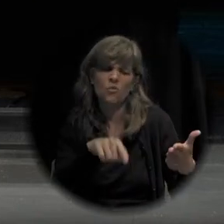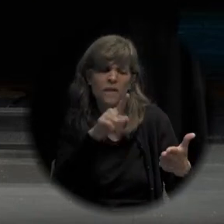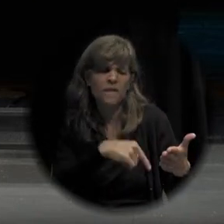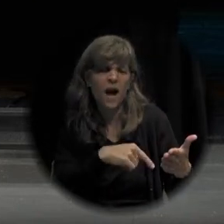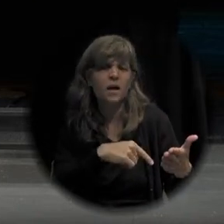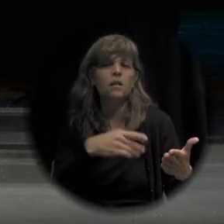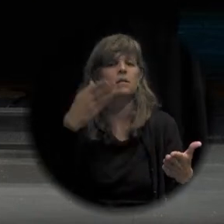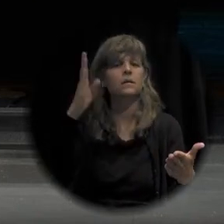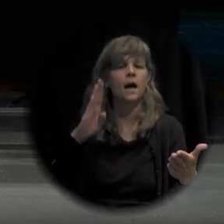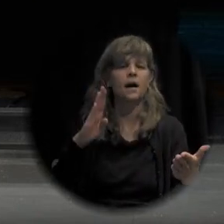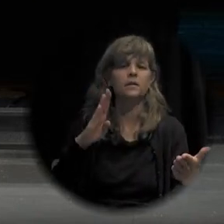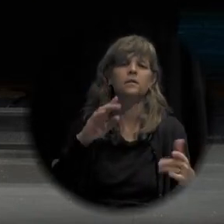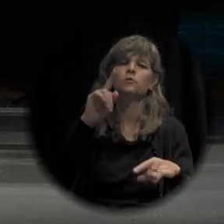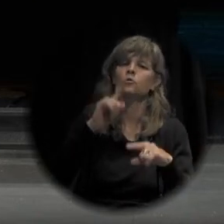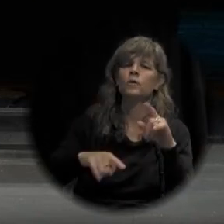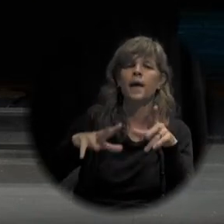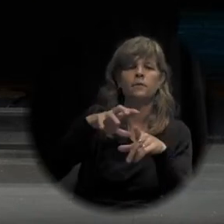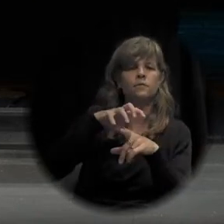fit together.